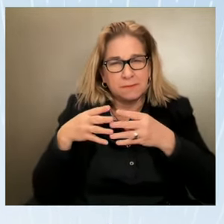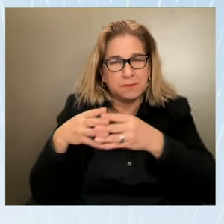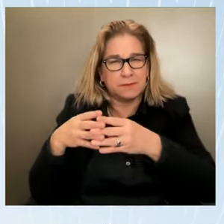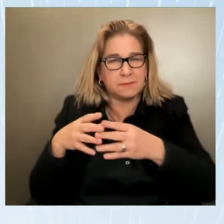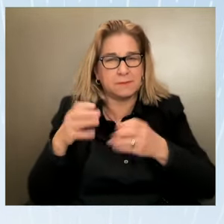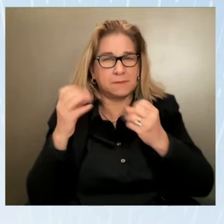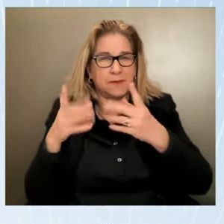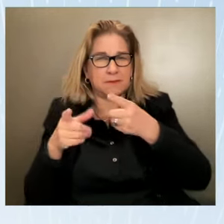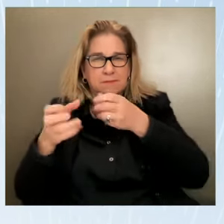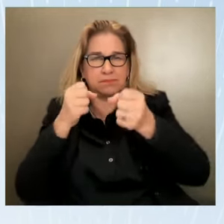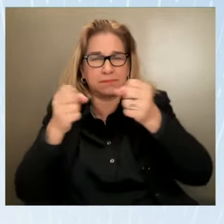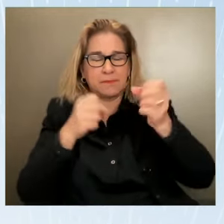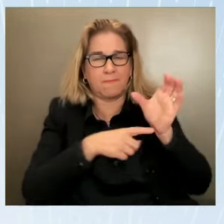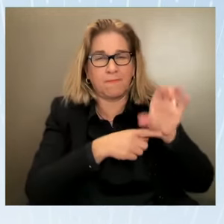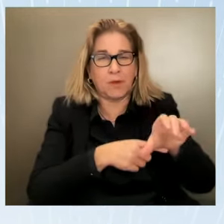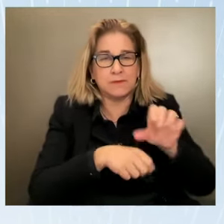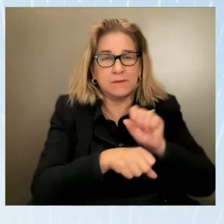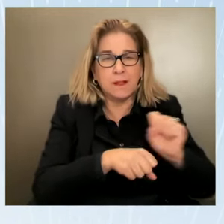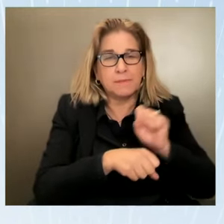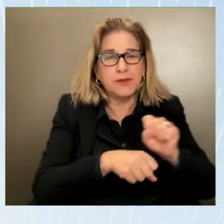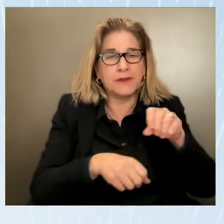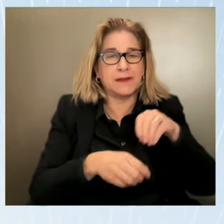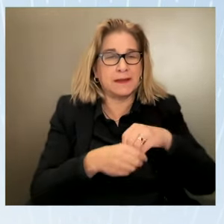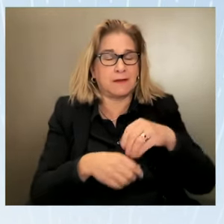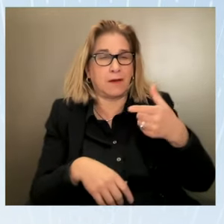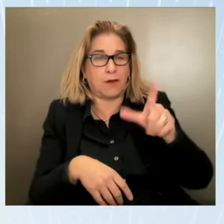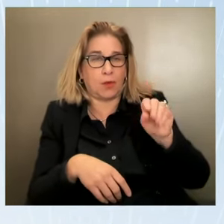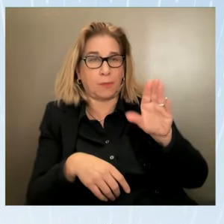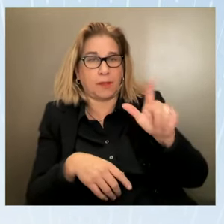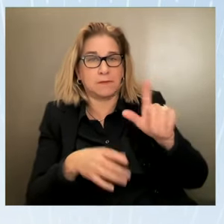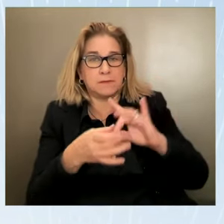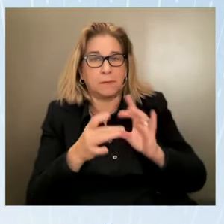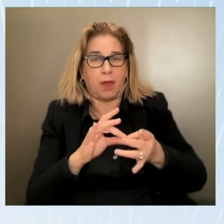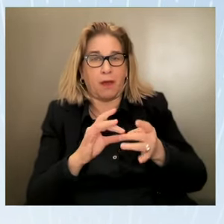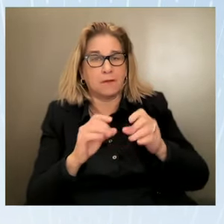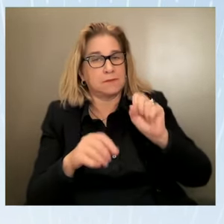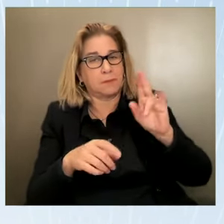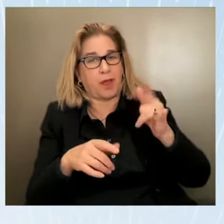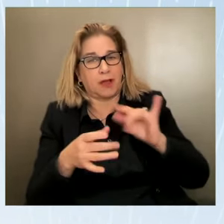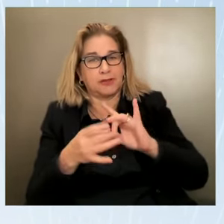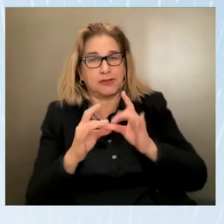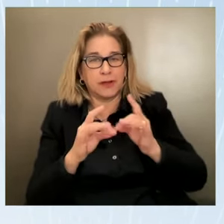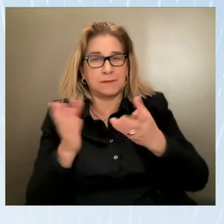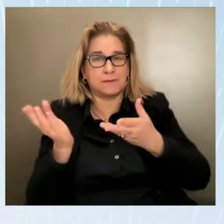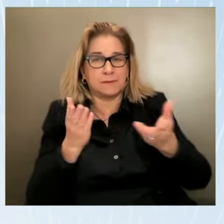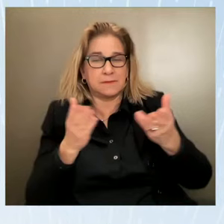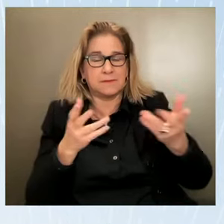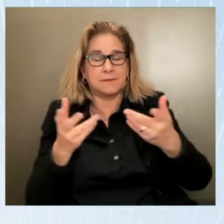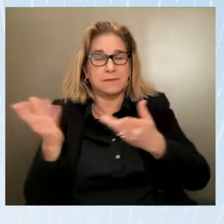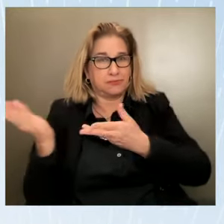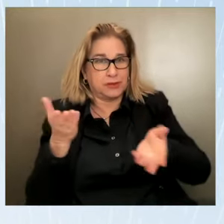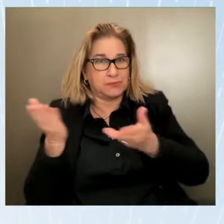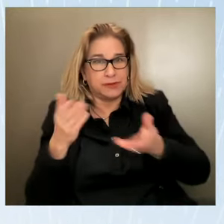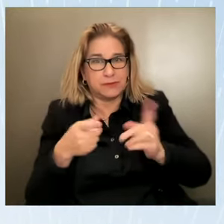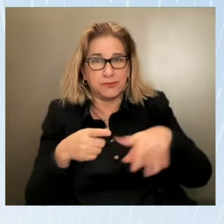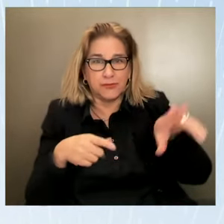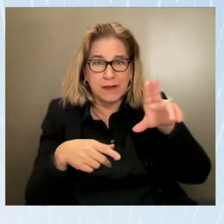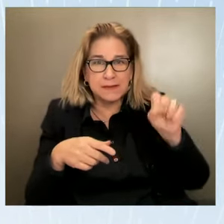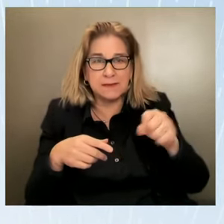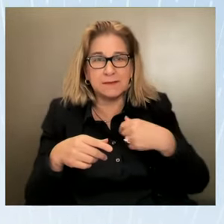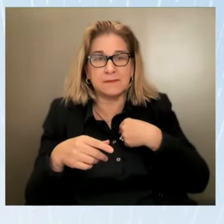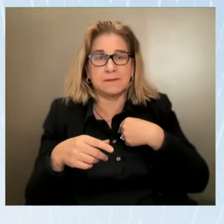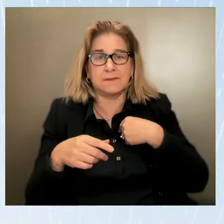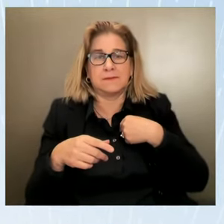for moving services into the United States and into allied and partner countries, which should give policymakers more options for countering forced